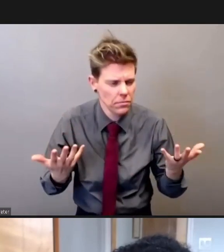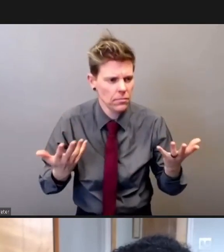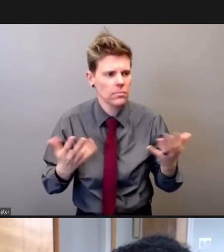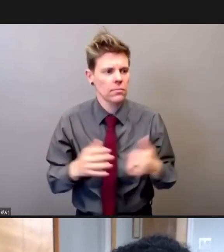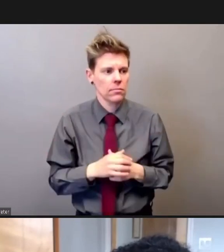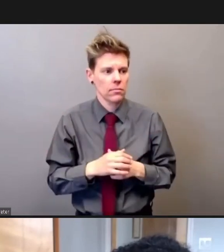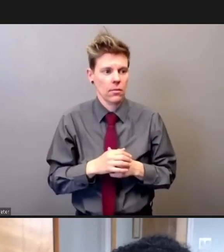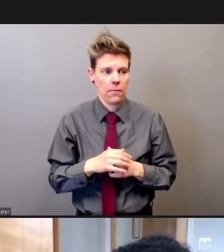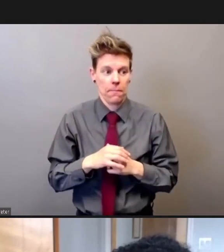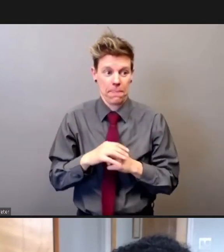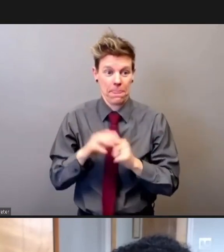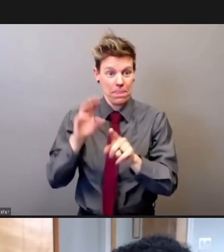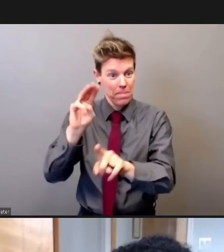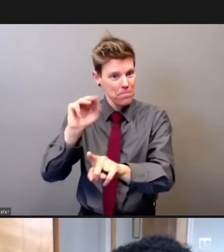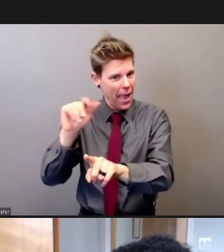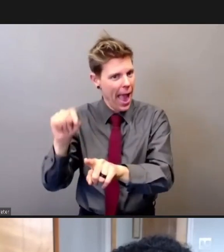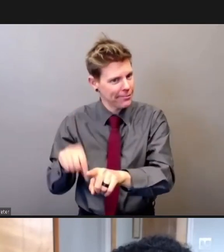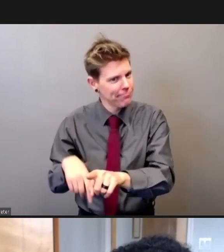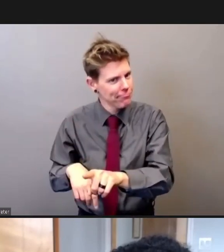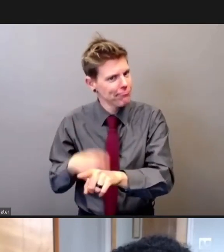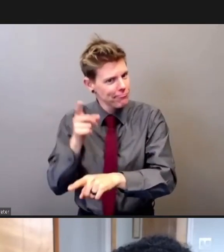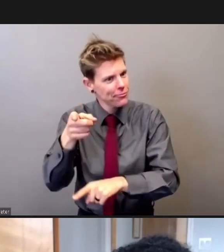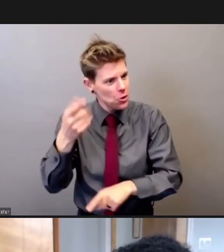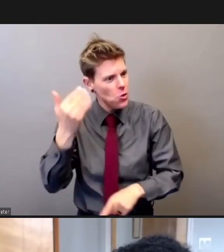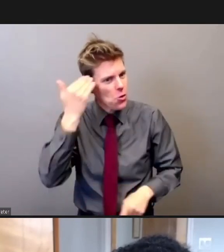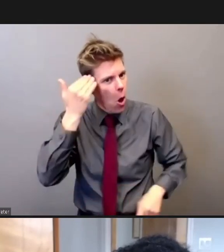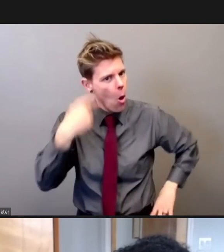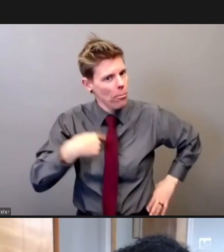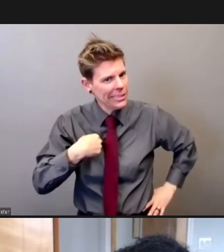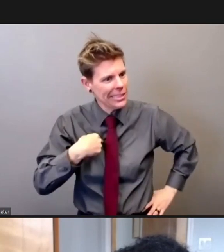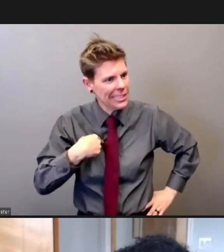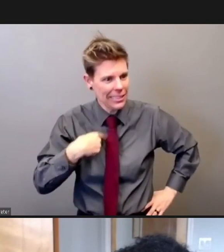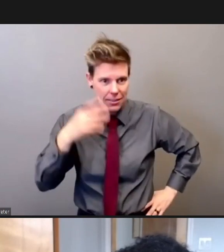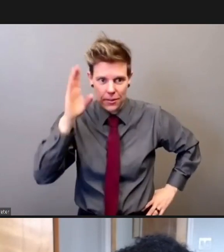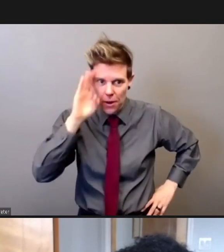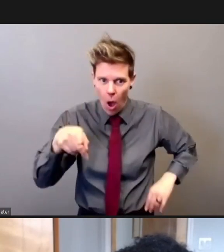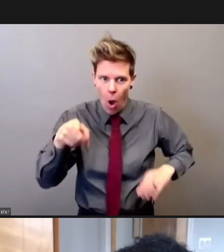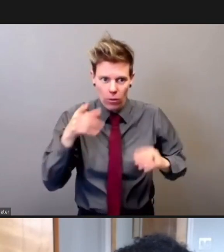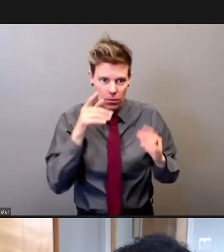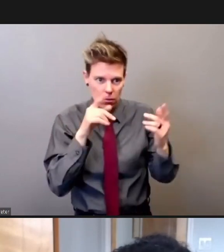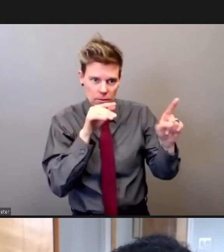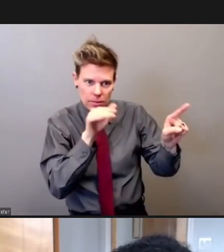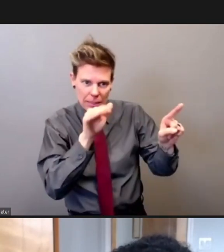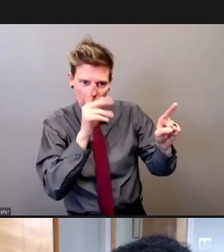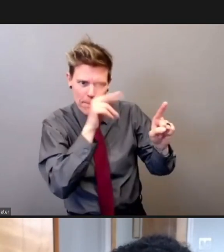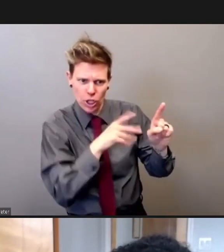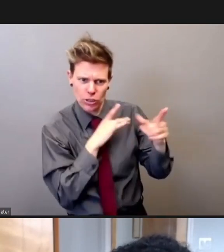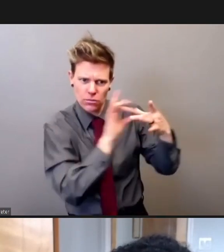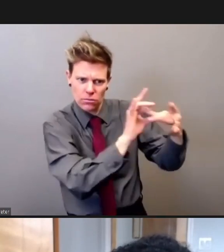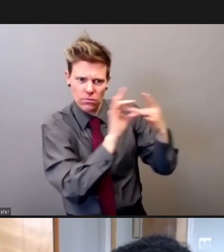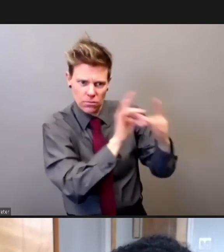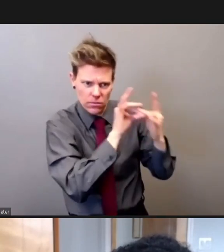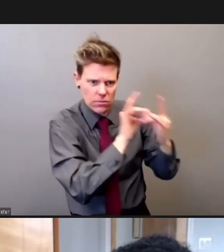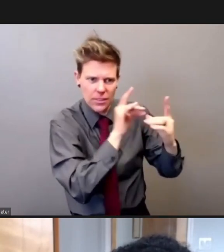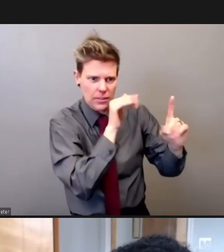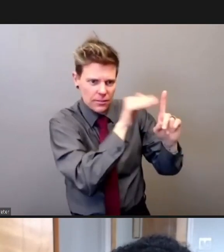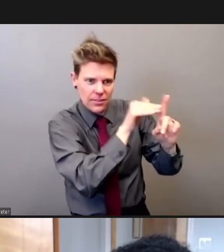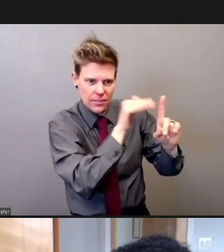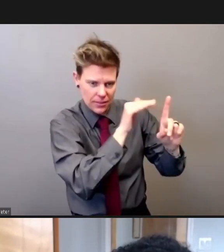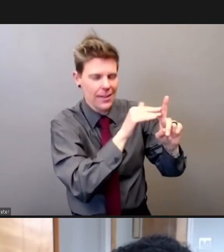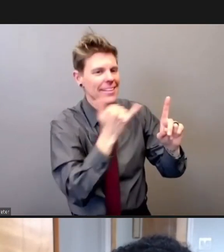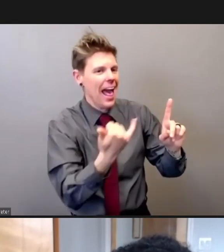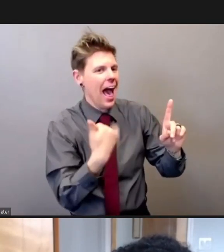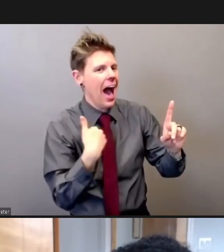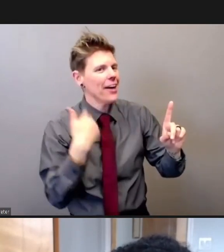relationship, every human who can help us do the best possible job to benefit New Mexico and protect